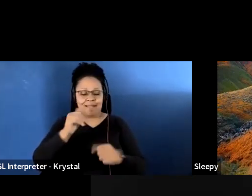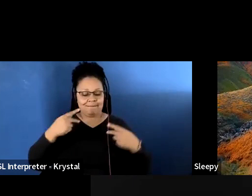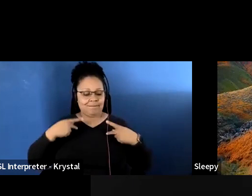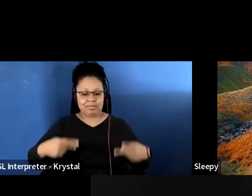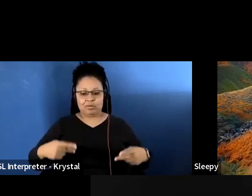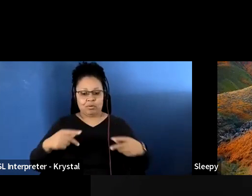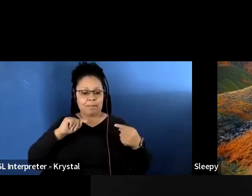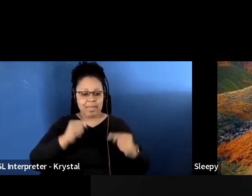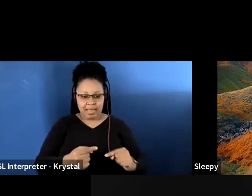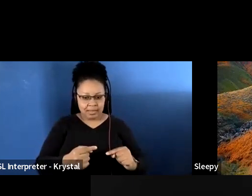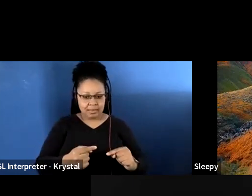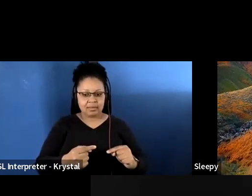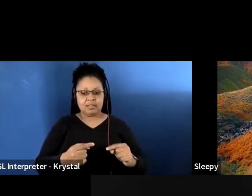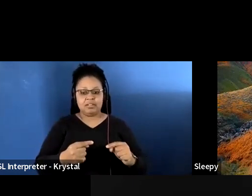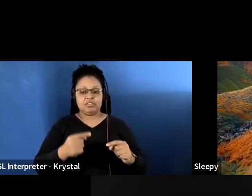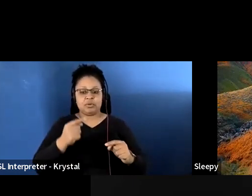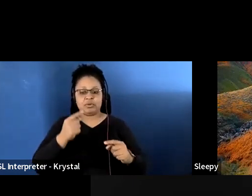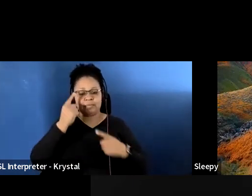to everybody else with it. And so